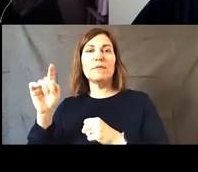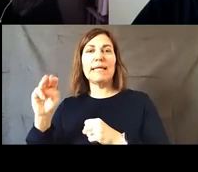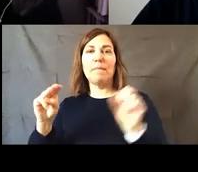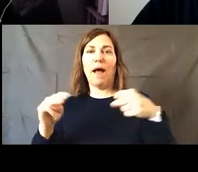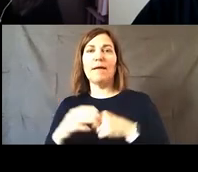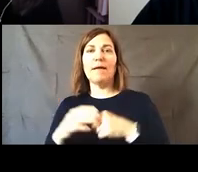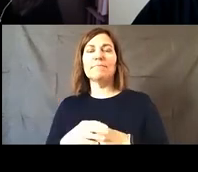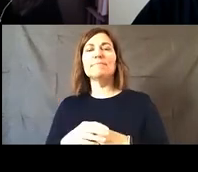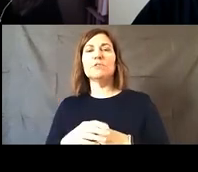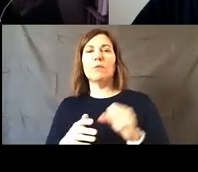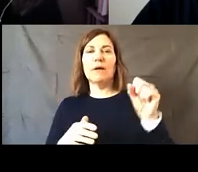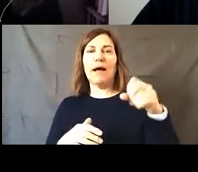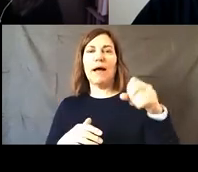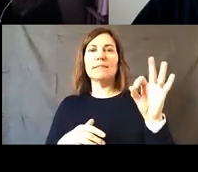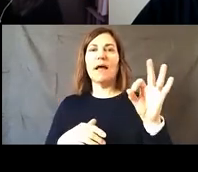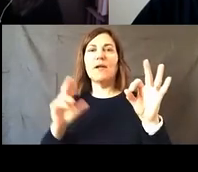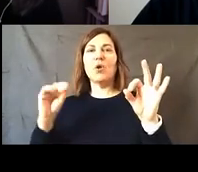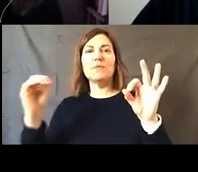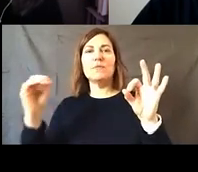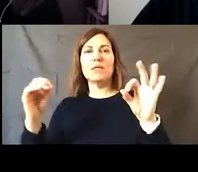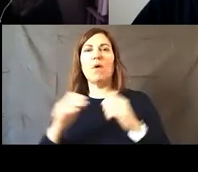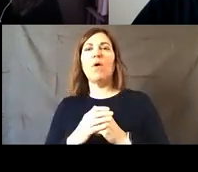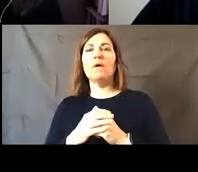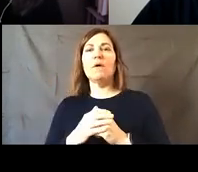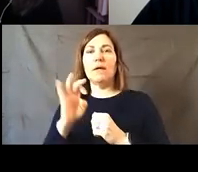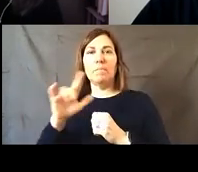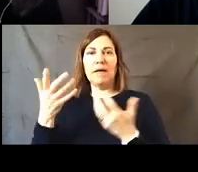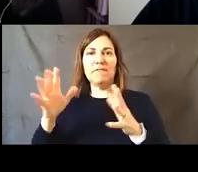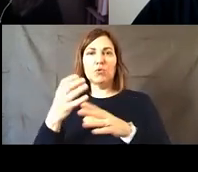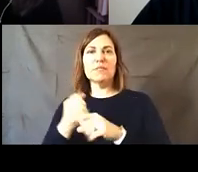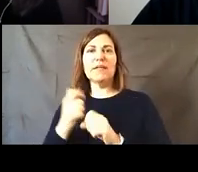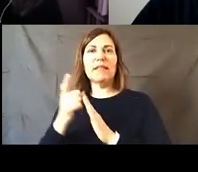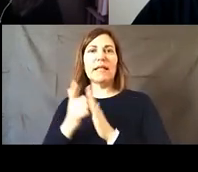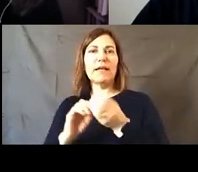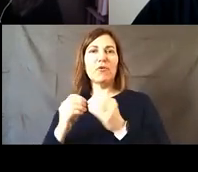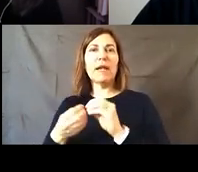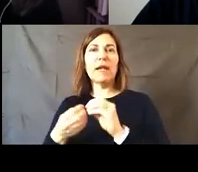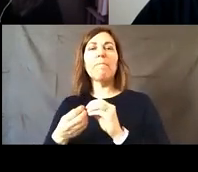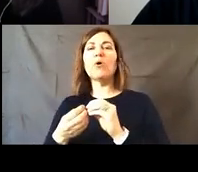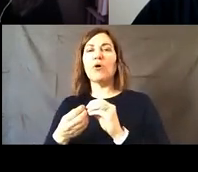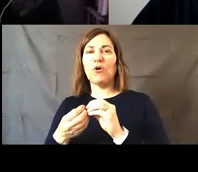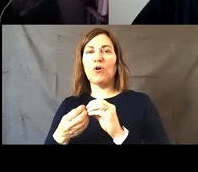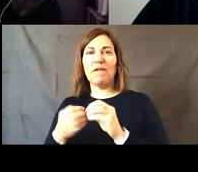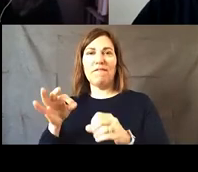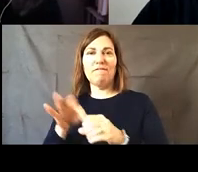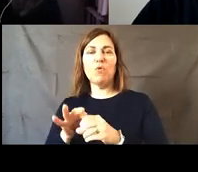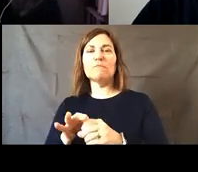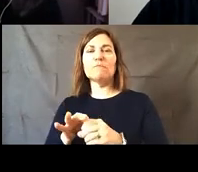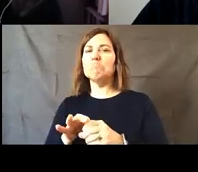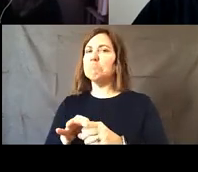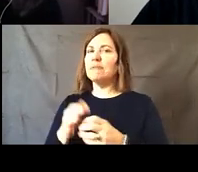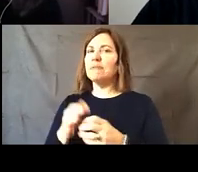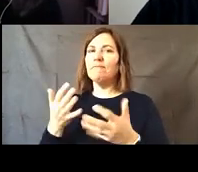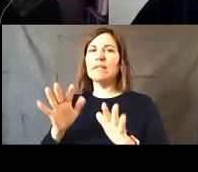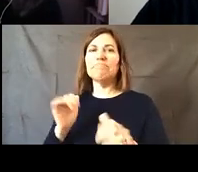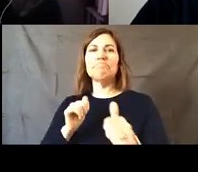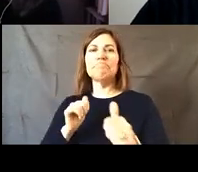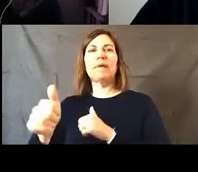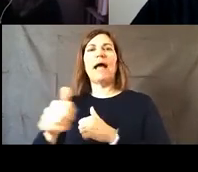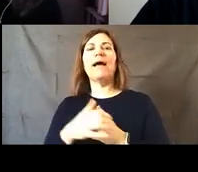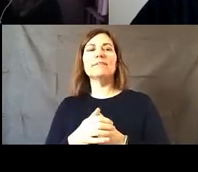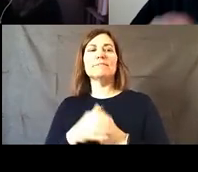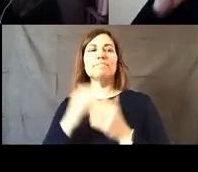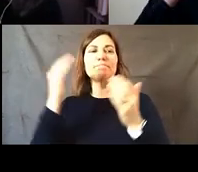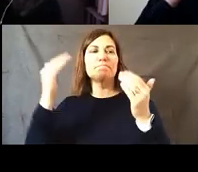Aye, 9-0. The bill having received the legally required numbers of votes is finally passed. That takes us